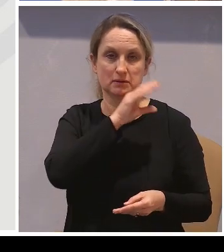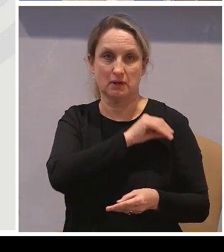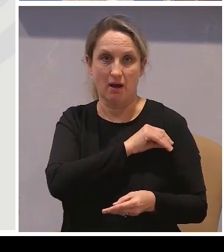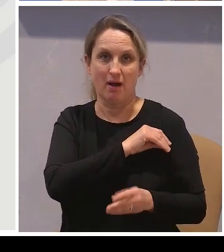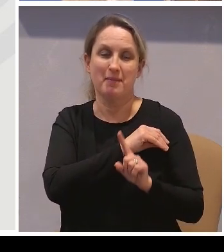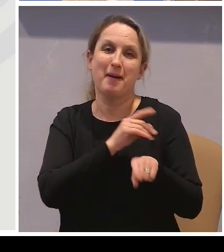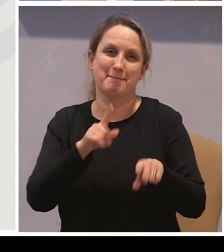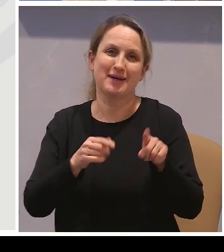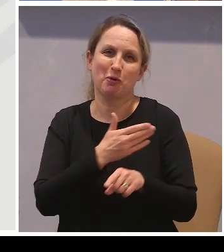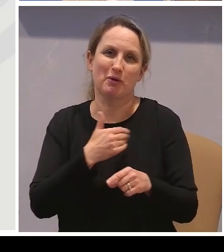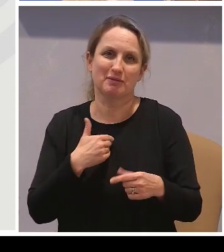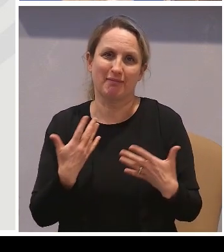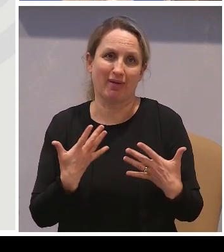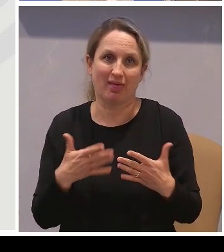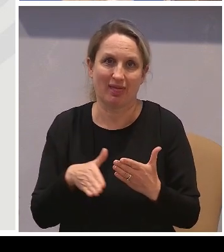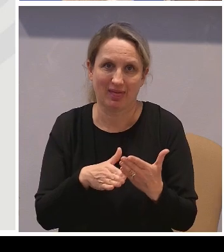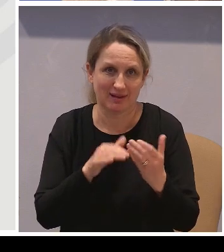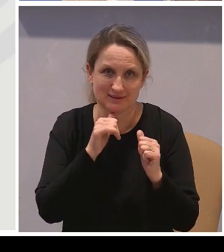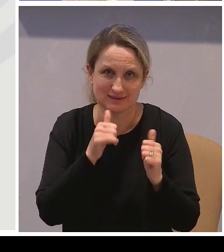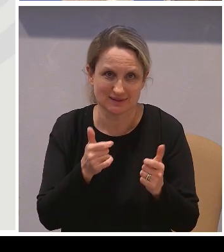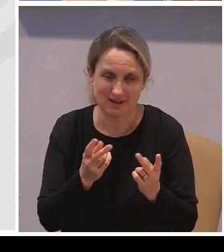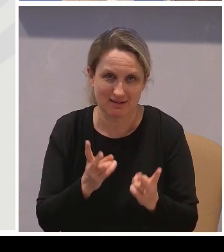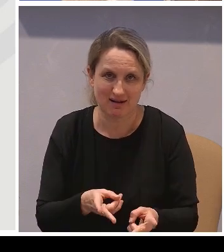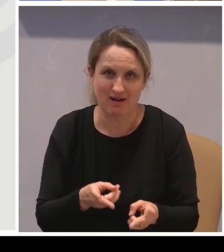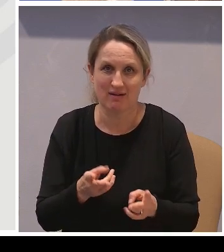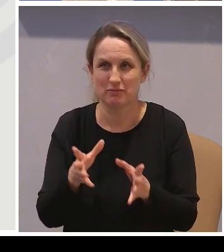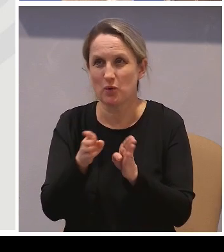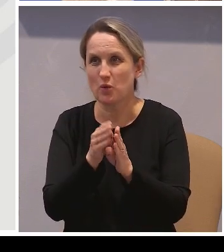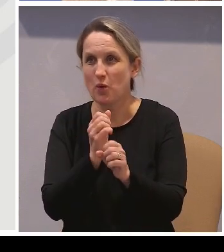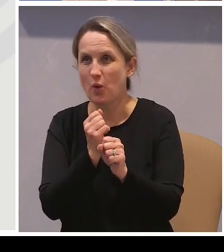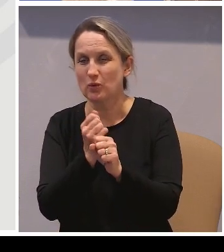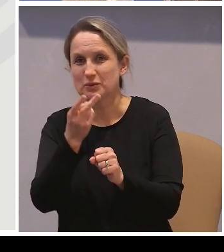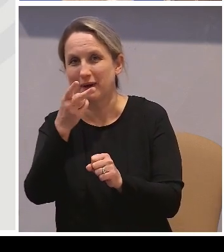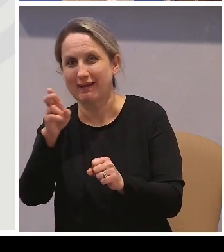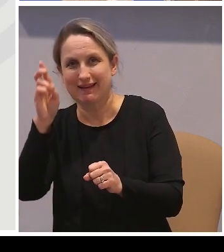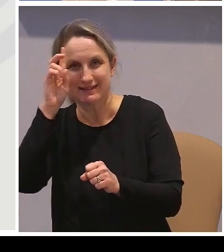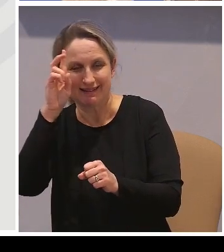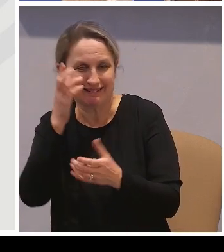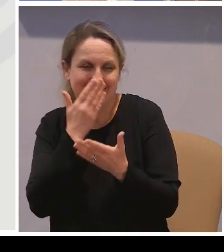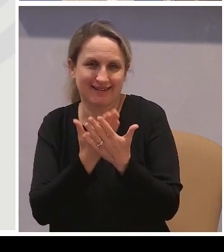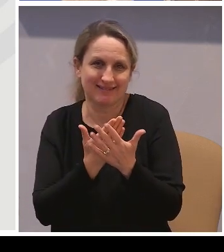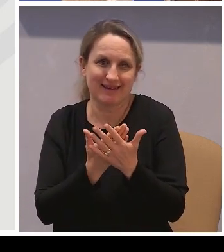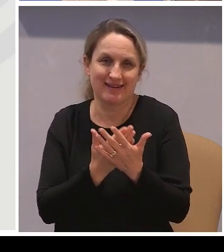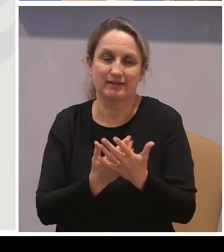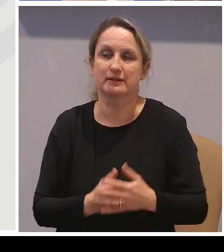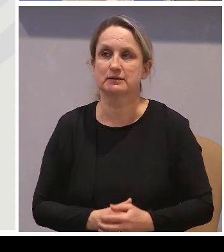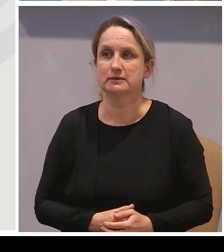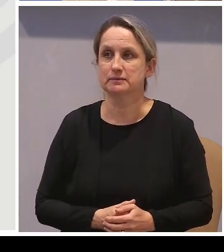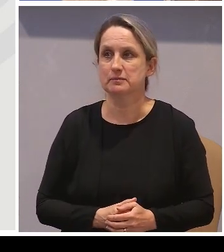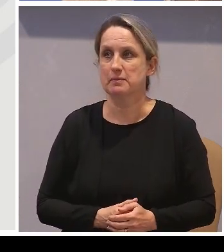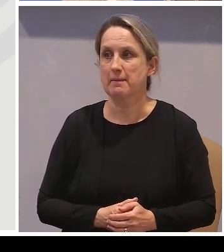jäävad ka Estonia, meie käed then we do lühikeseks, all we eriti can. kui on koostöö But projektid sometimes tootjaga. we lack resources, especially when